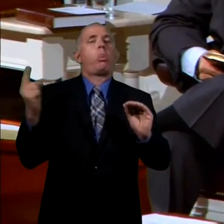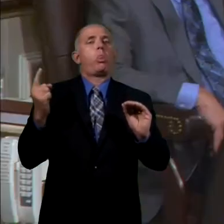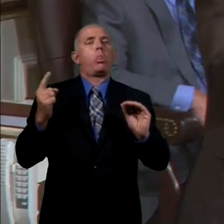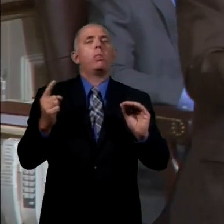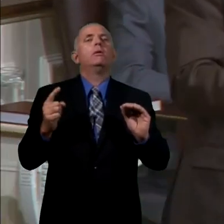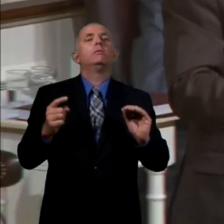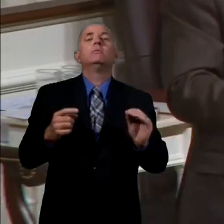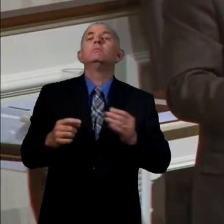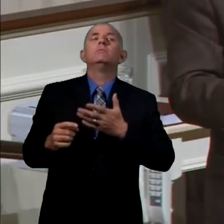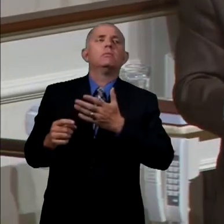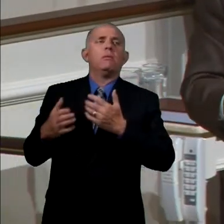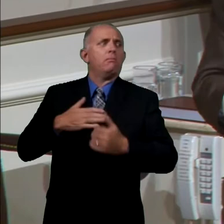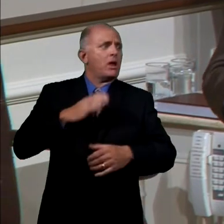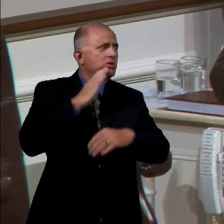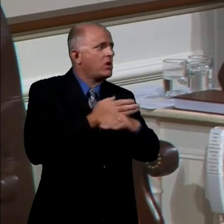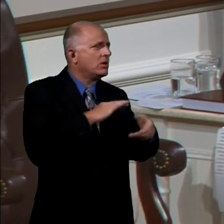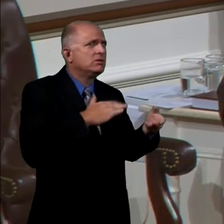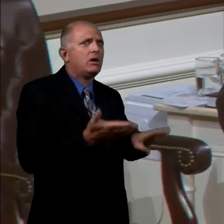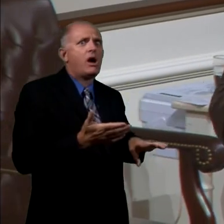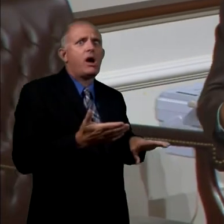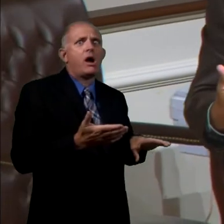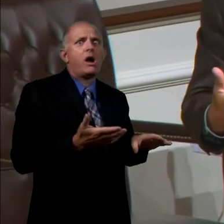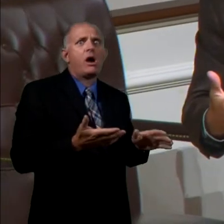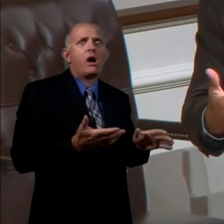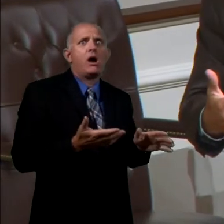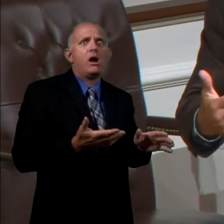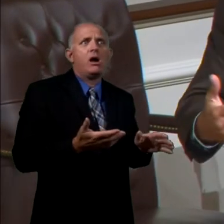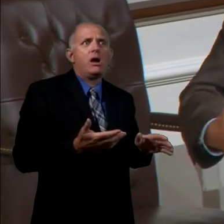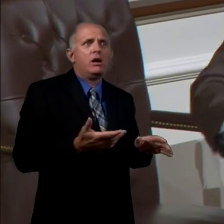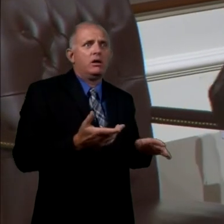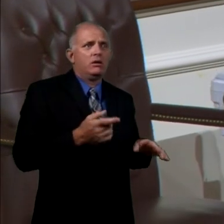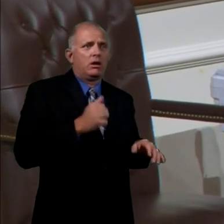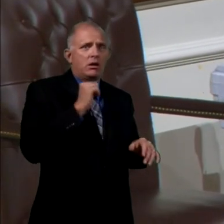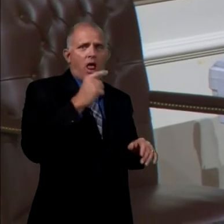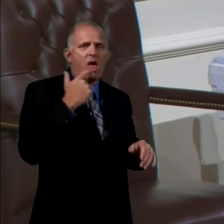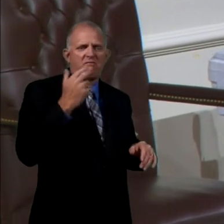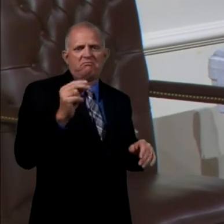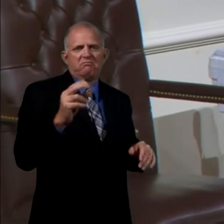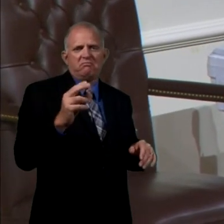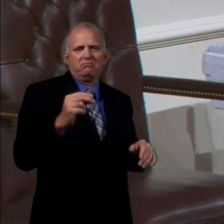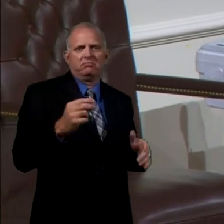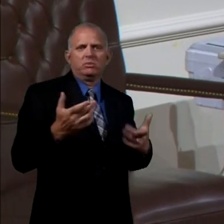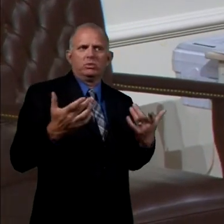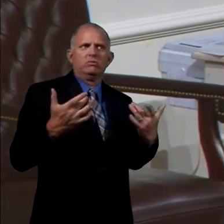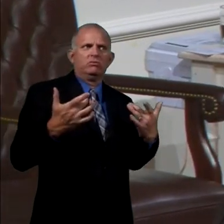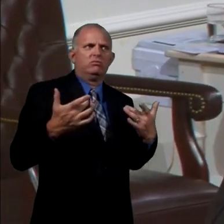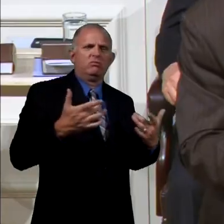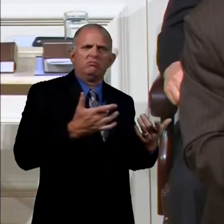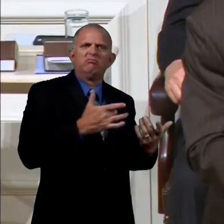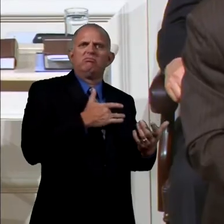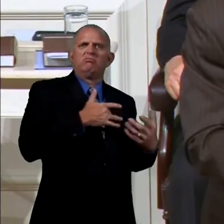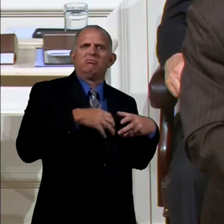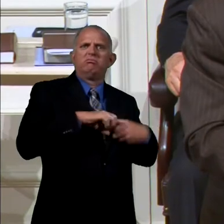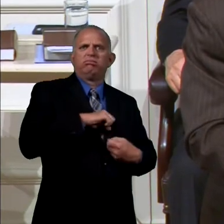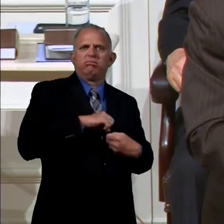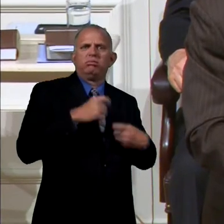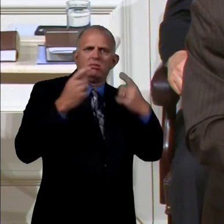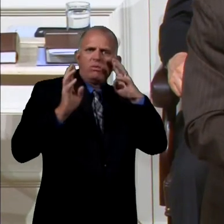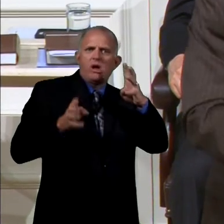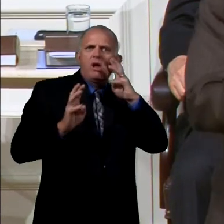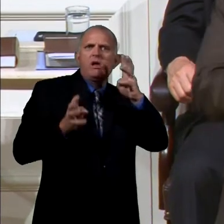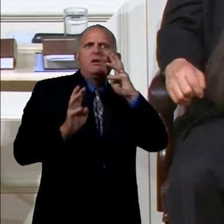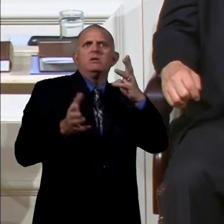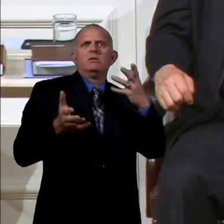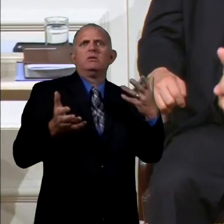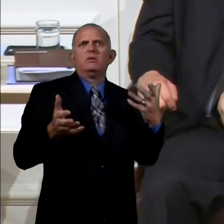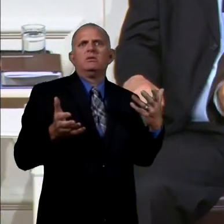my daughter is dead. I'm sure the guy wasn't laughing at that moment. I'm sure the guy had a heavy heart. I'm sure the guy was probably weeping. I'm sure the guy was